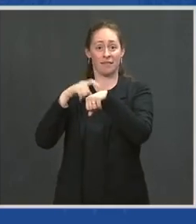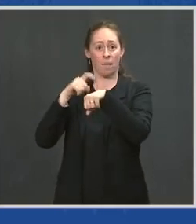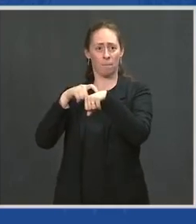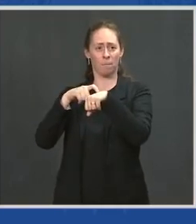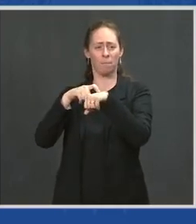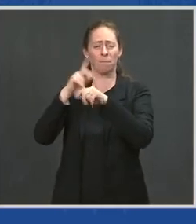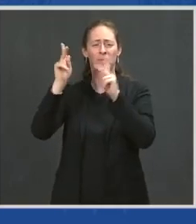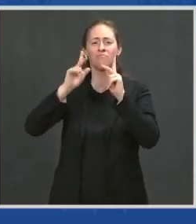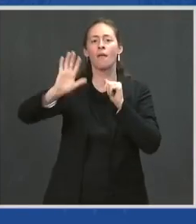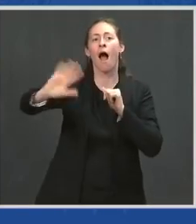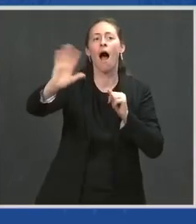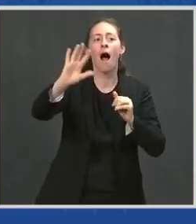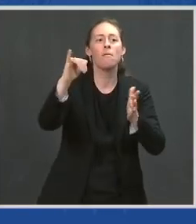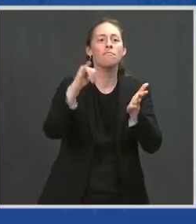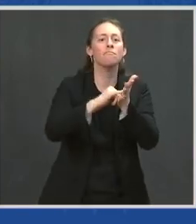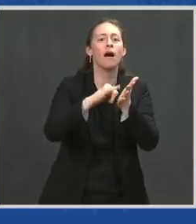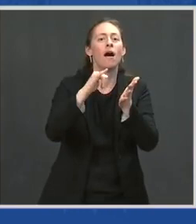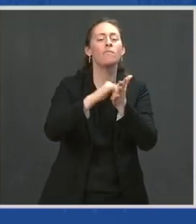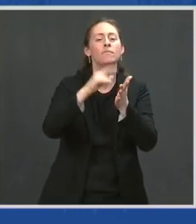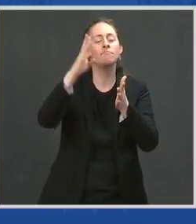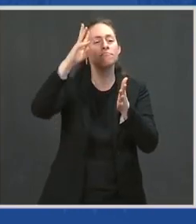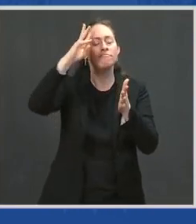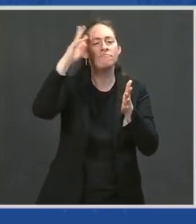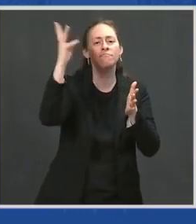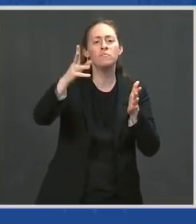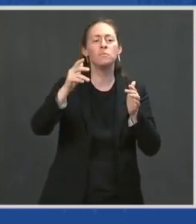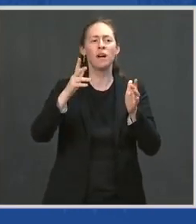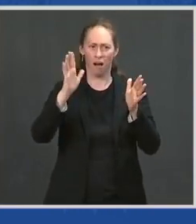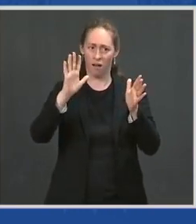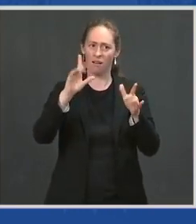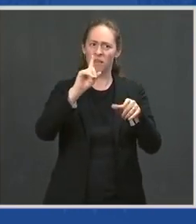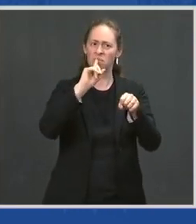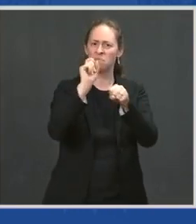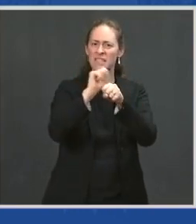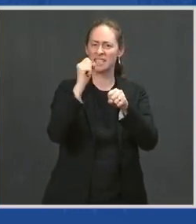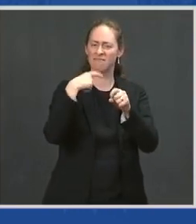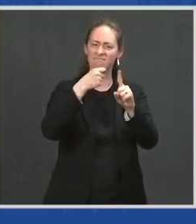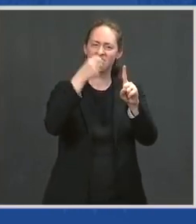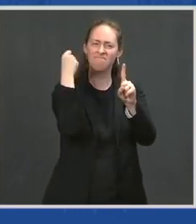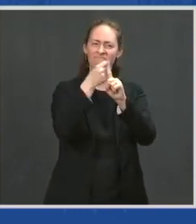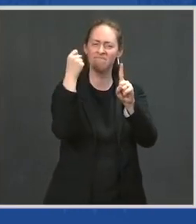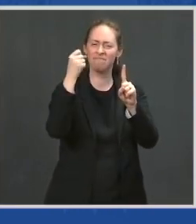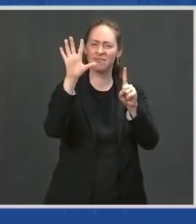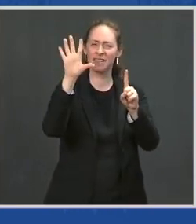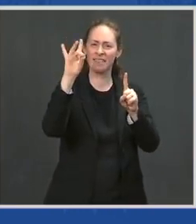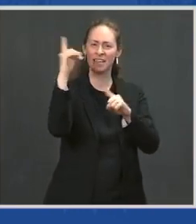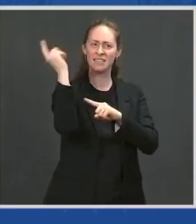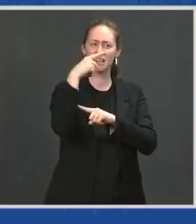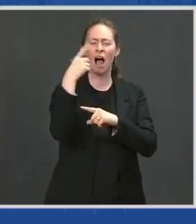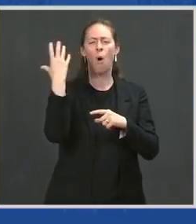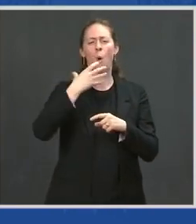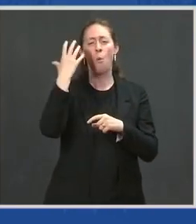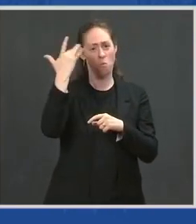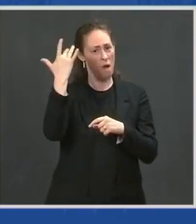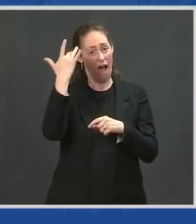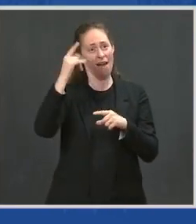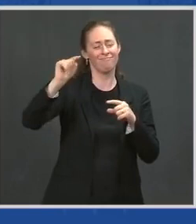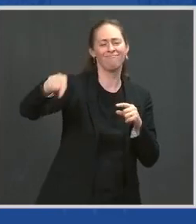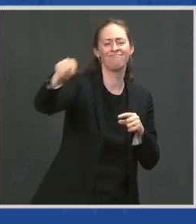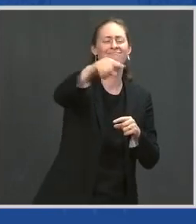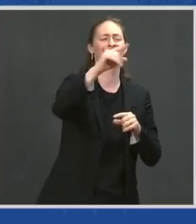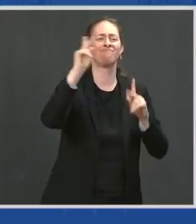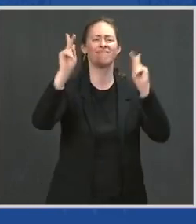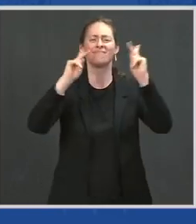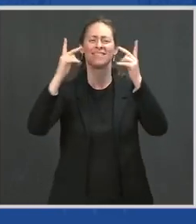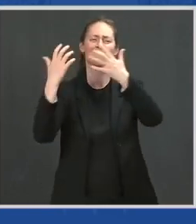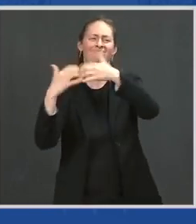awfully ambitious, but we did it in 58 days because of the incredible staff I have. And so I set a second goal, to